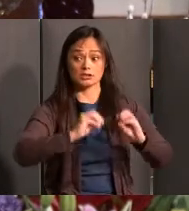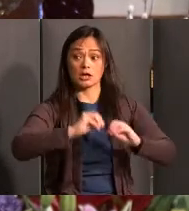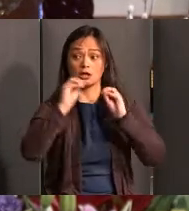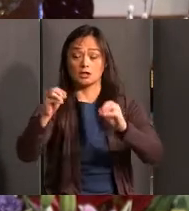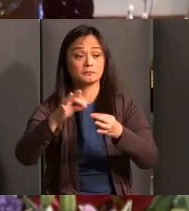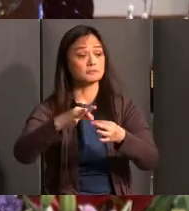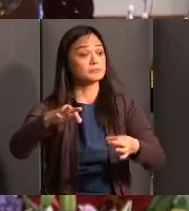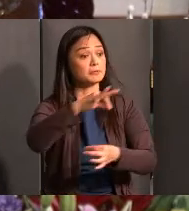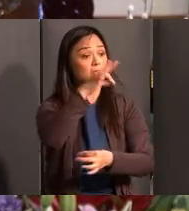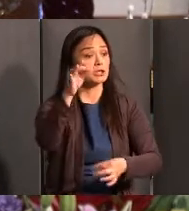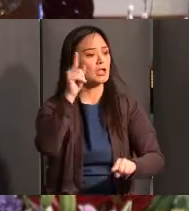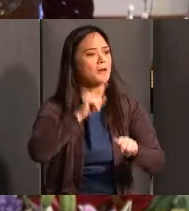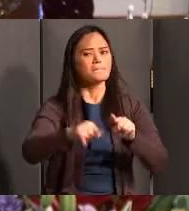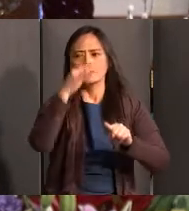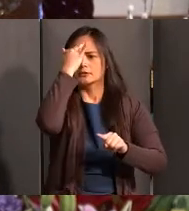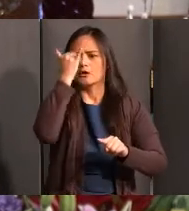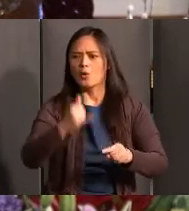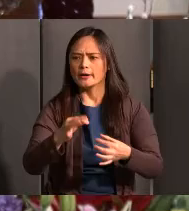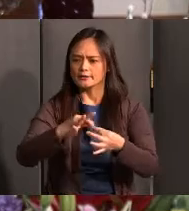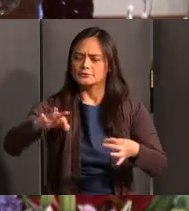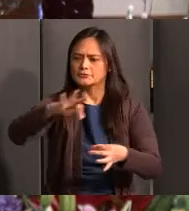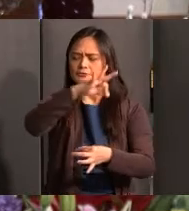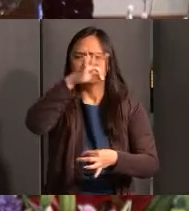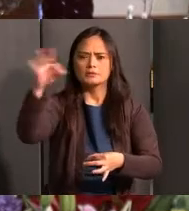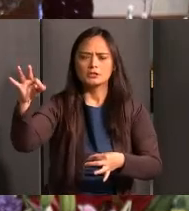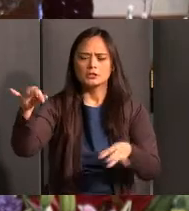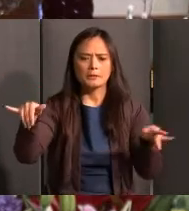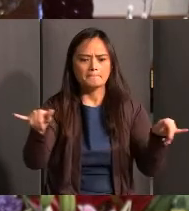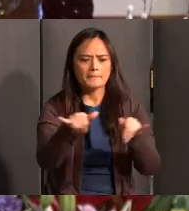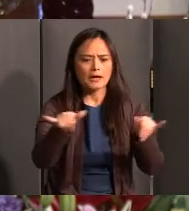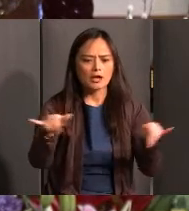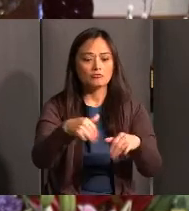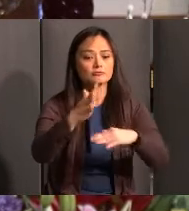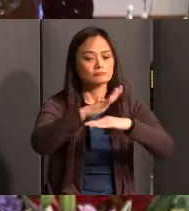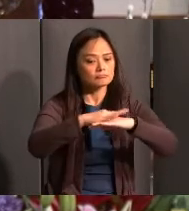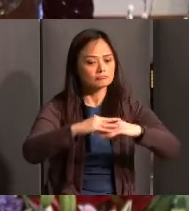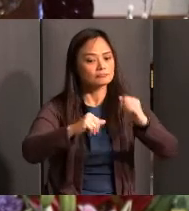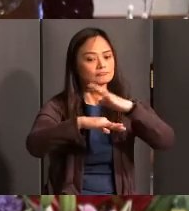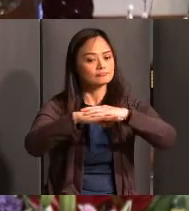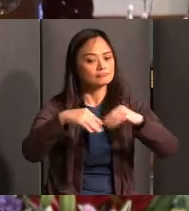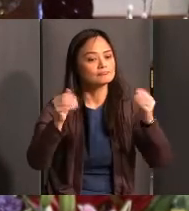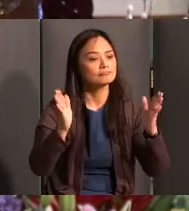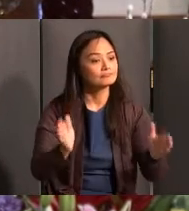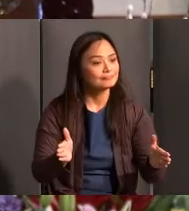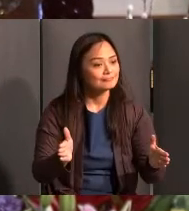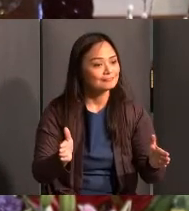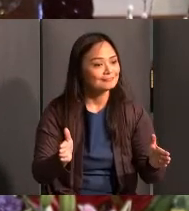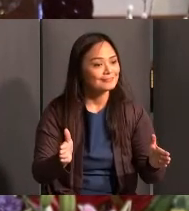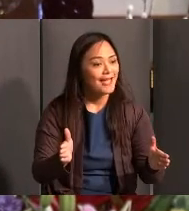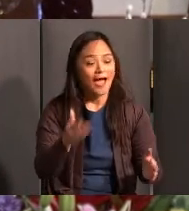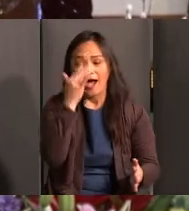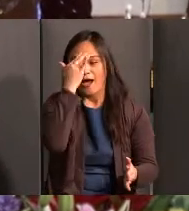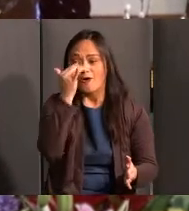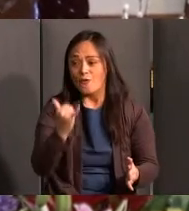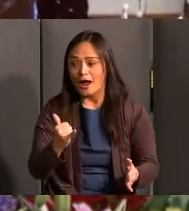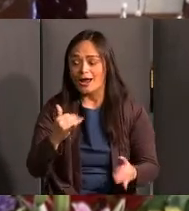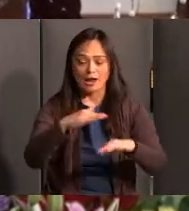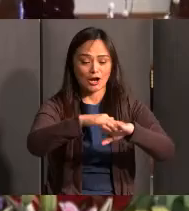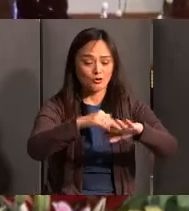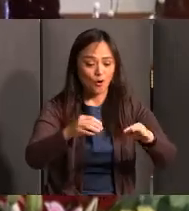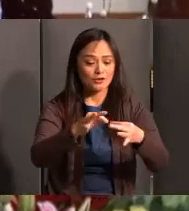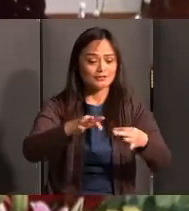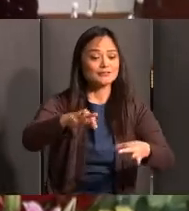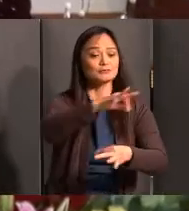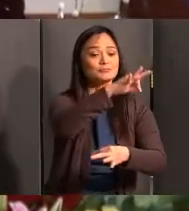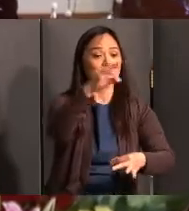was referred to as being the Comforter? Have you ever thought about that? The